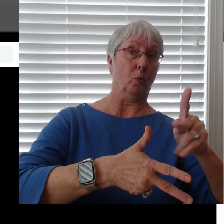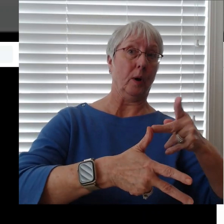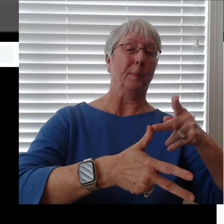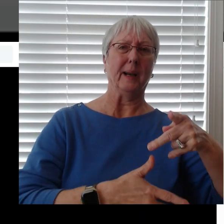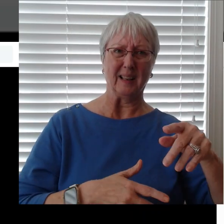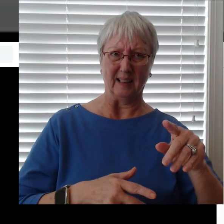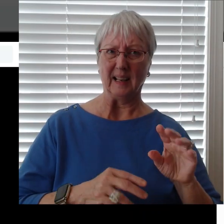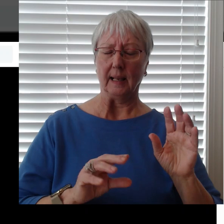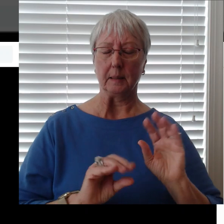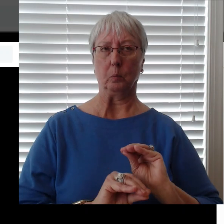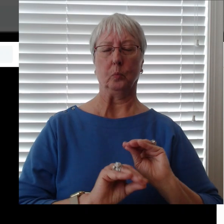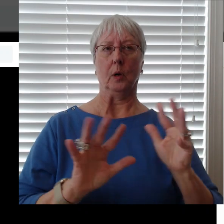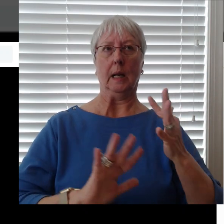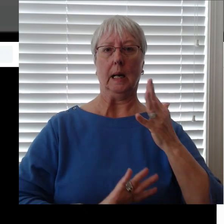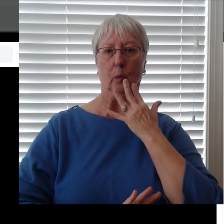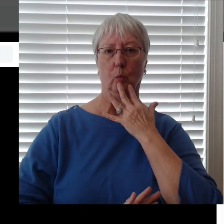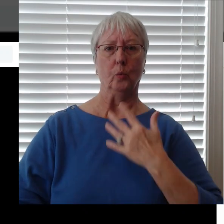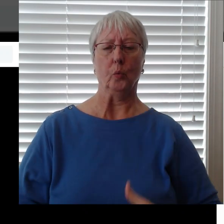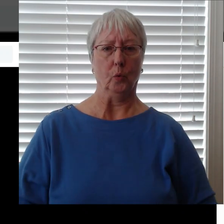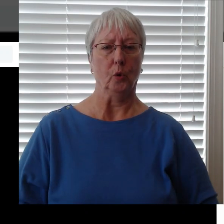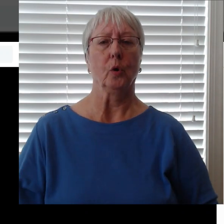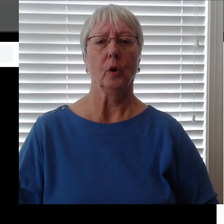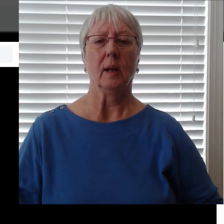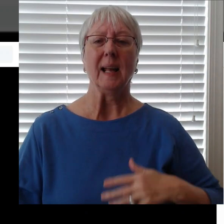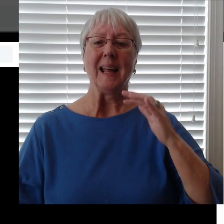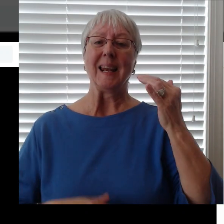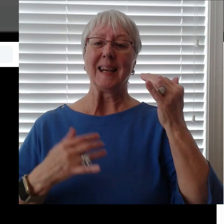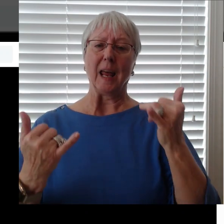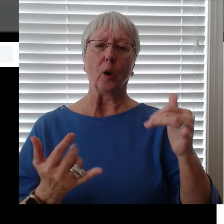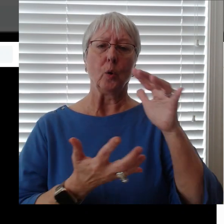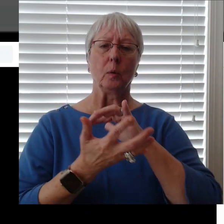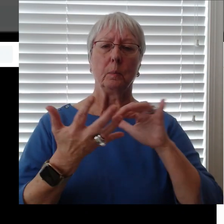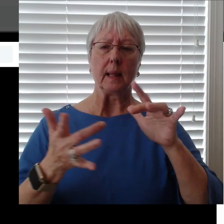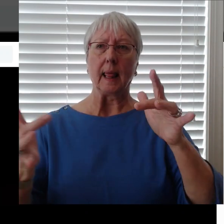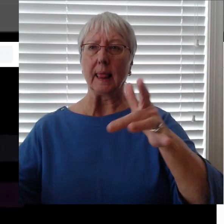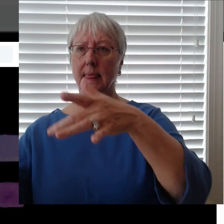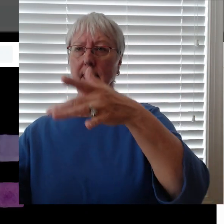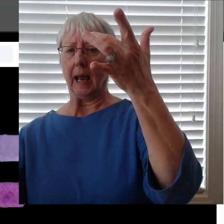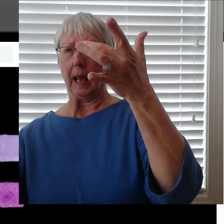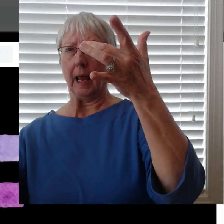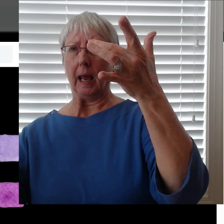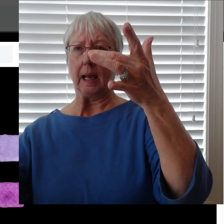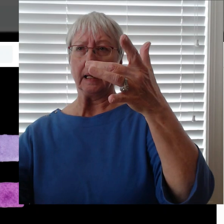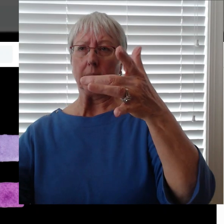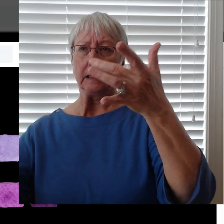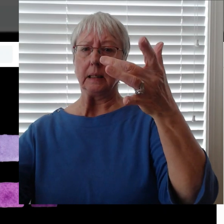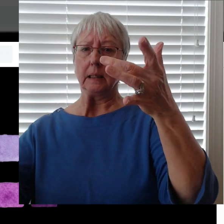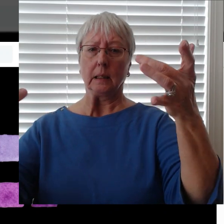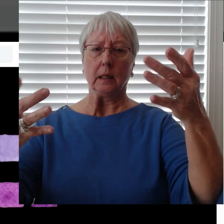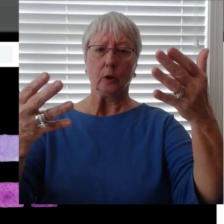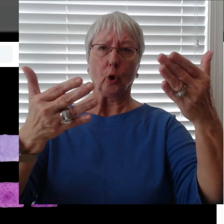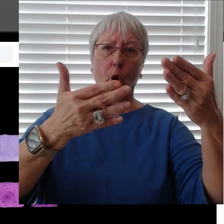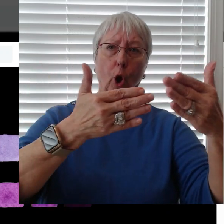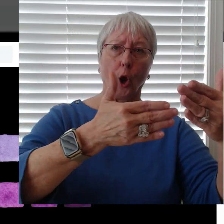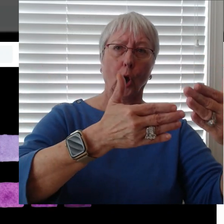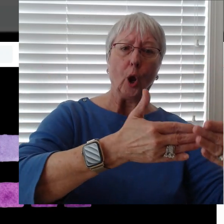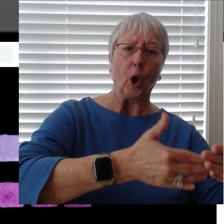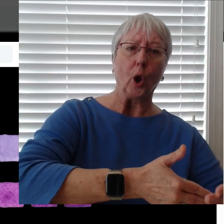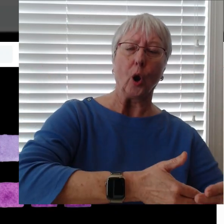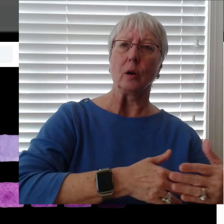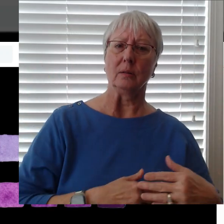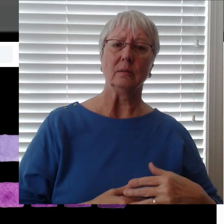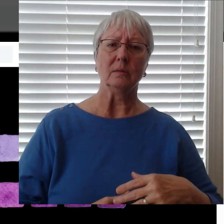Here you can see these two mixes from light to dark. They are all very different colors, though